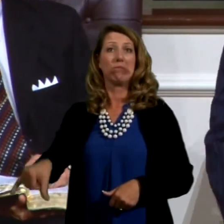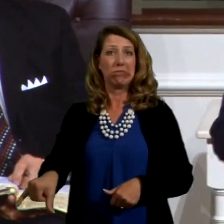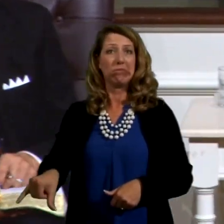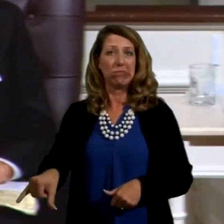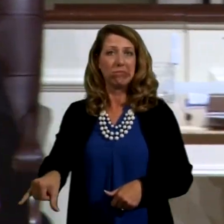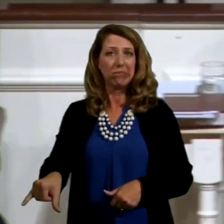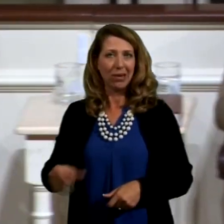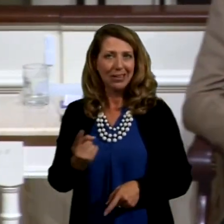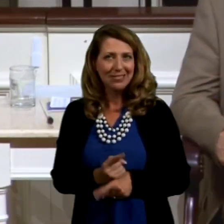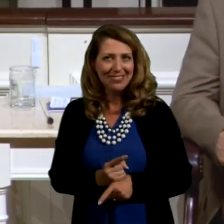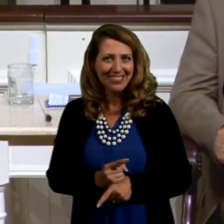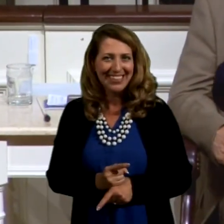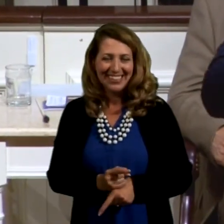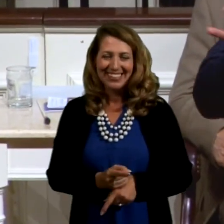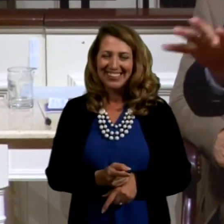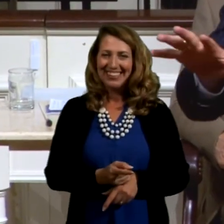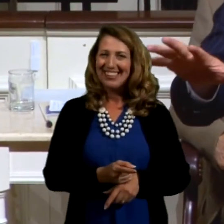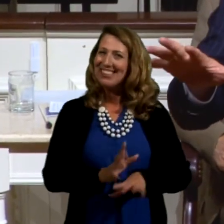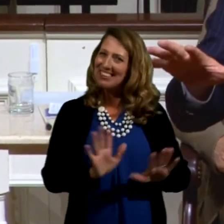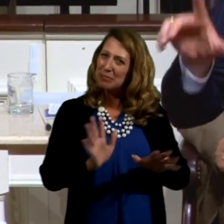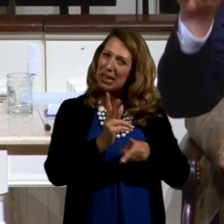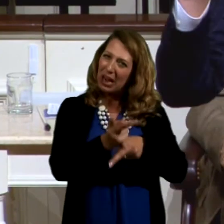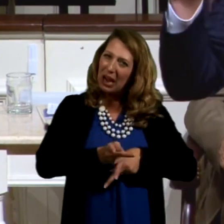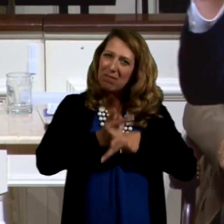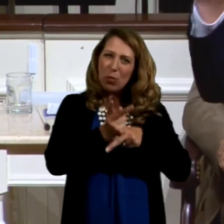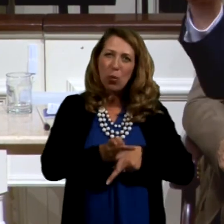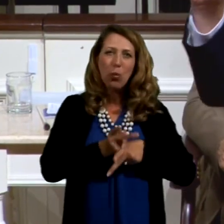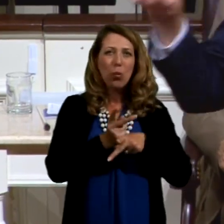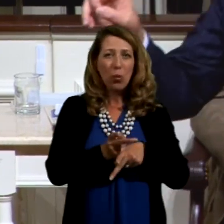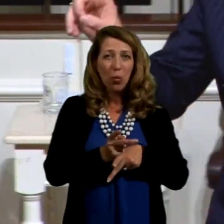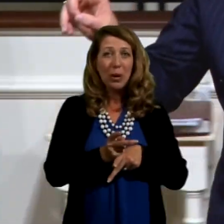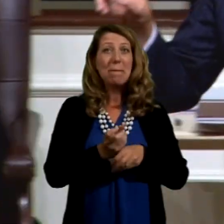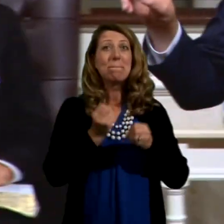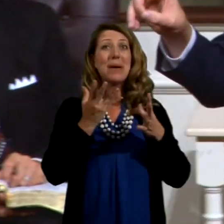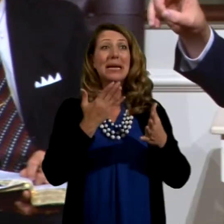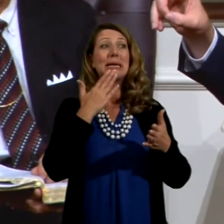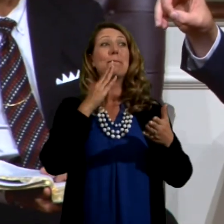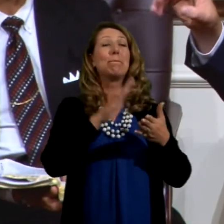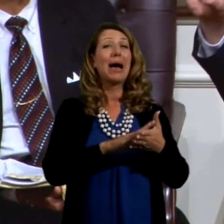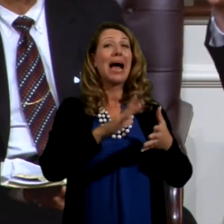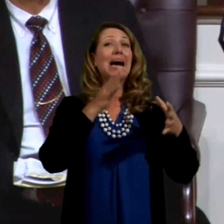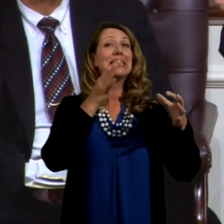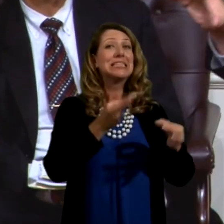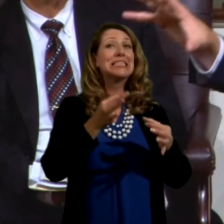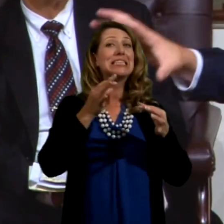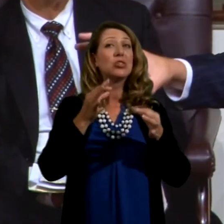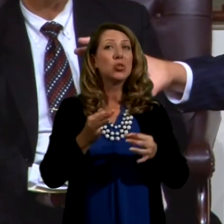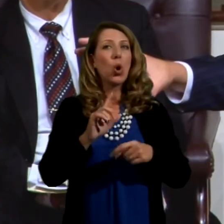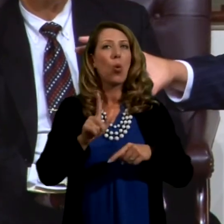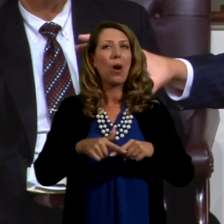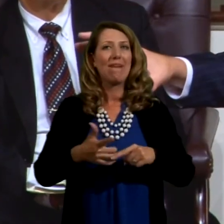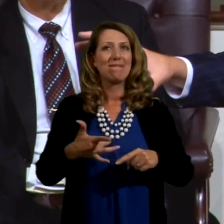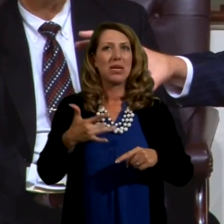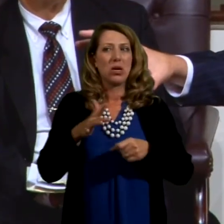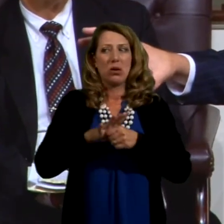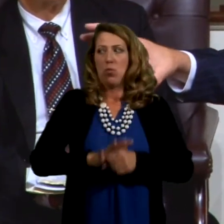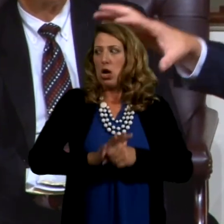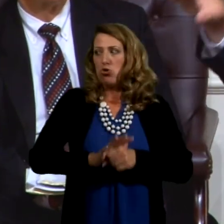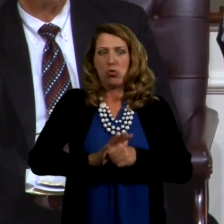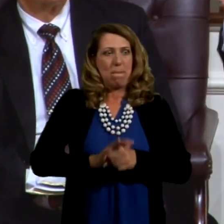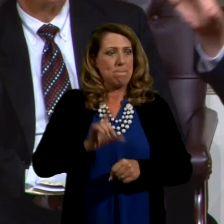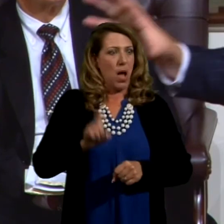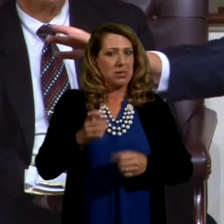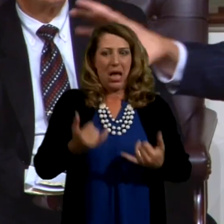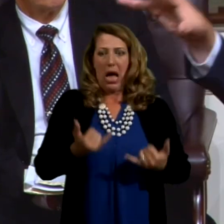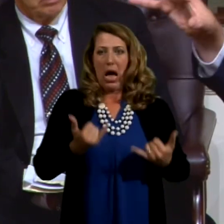If the pressure is on for that moment, be careful, because a lot of bad decisions are made under compulsion.